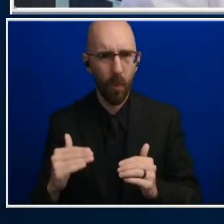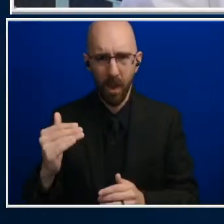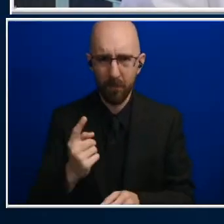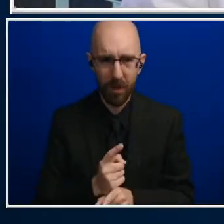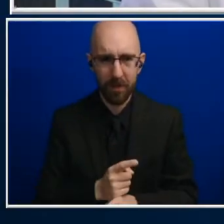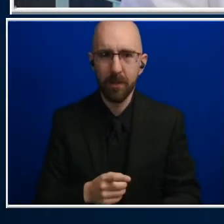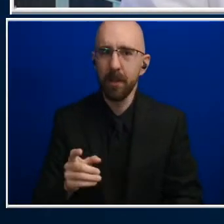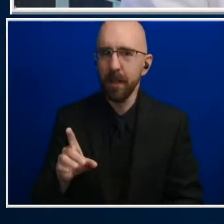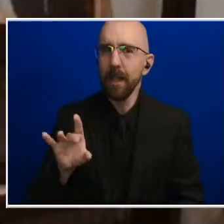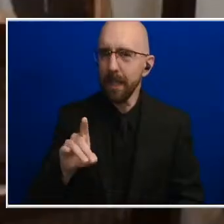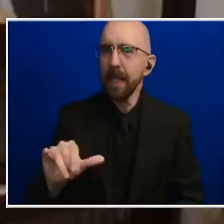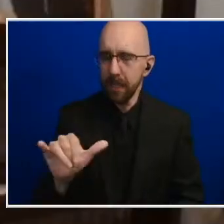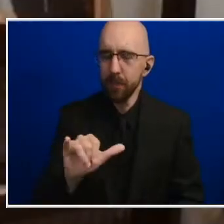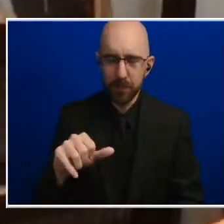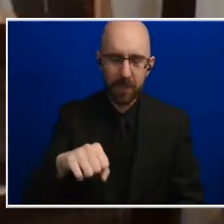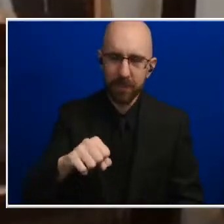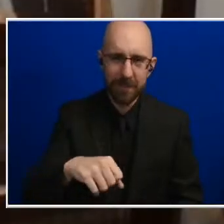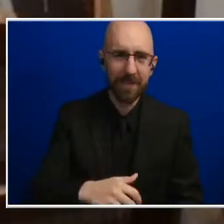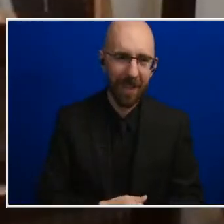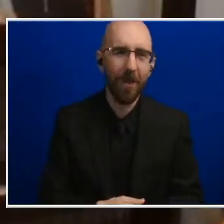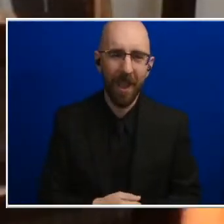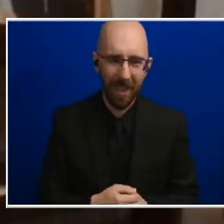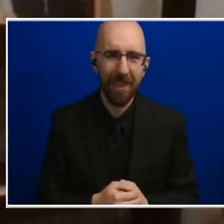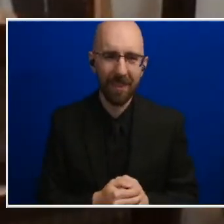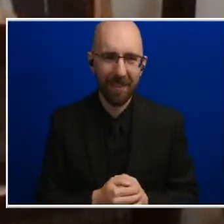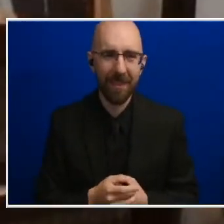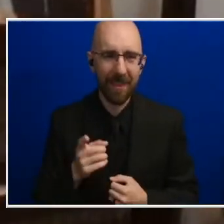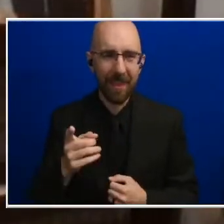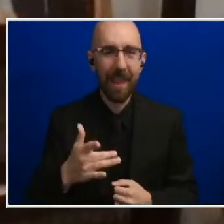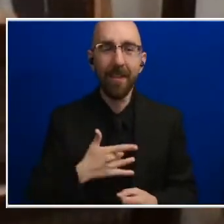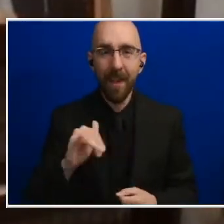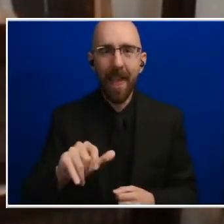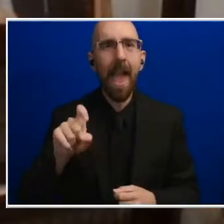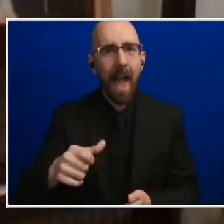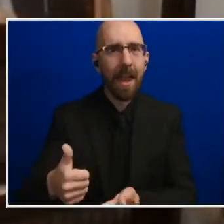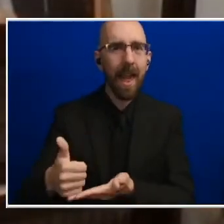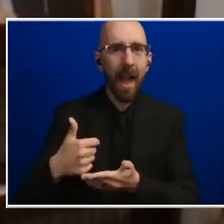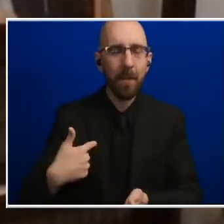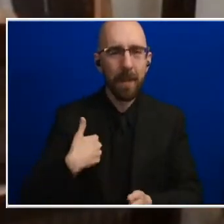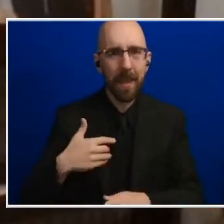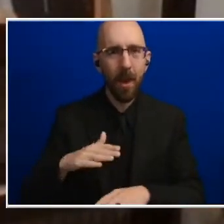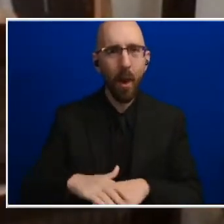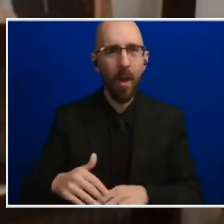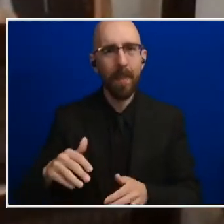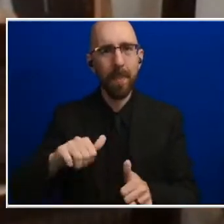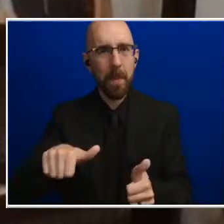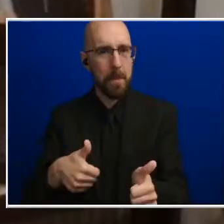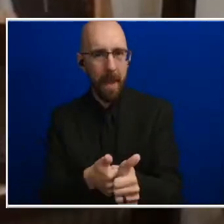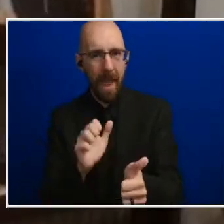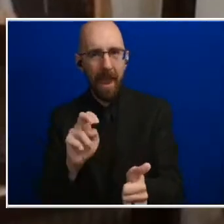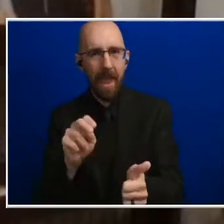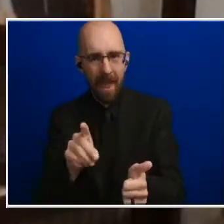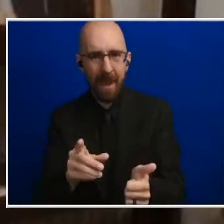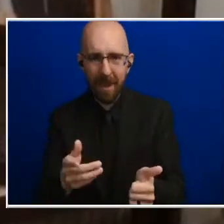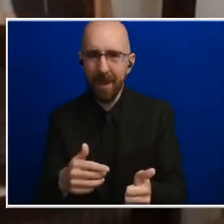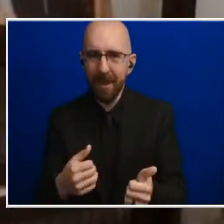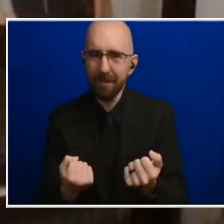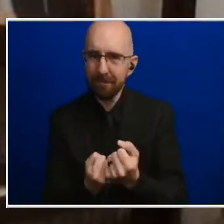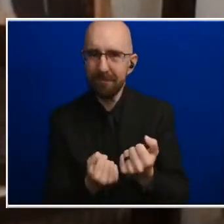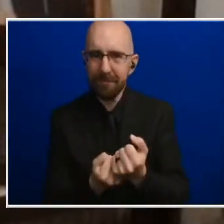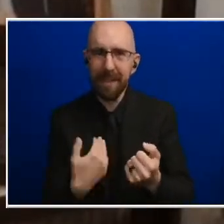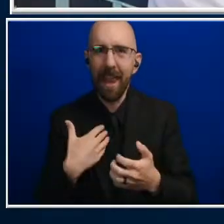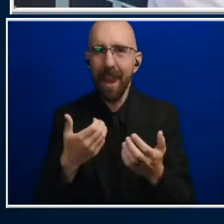that too. I think he felt like he had to help me on the back end. He had a lot of debt to